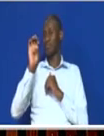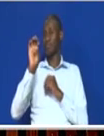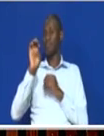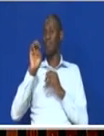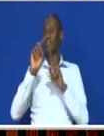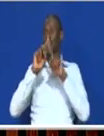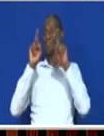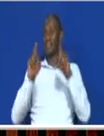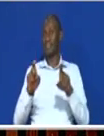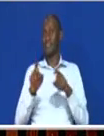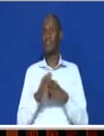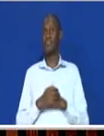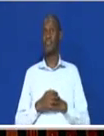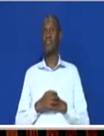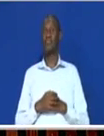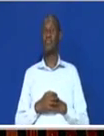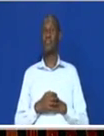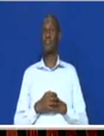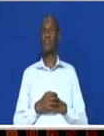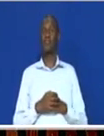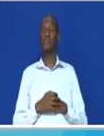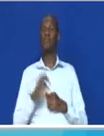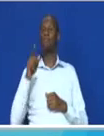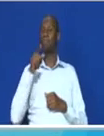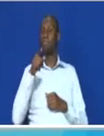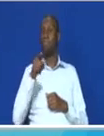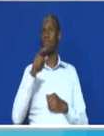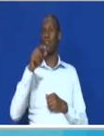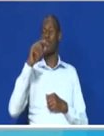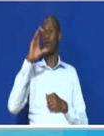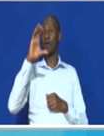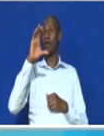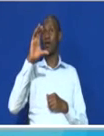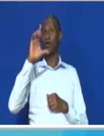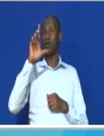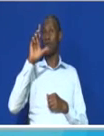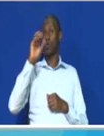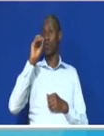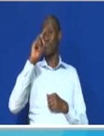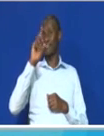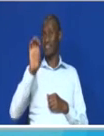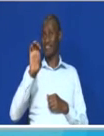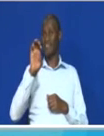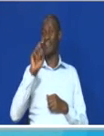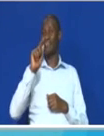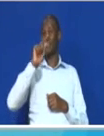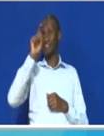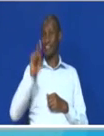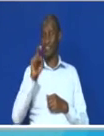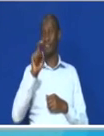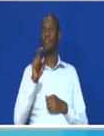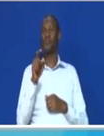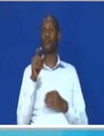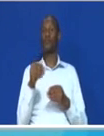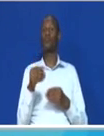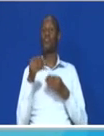A clause test is a test which the learner is asked to supply